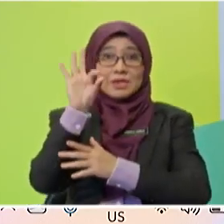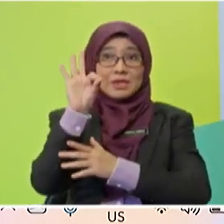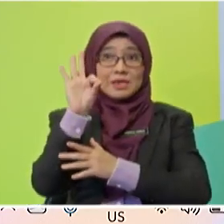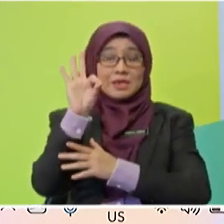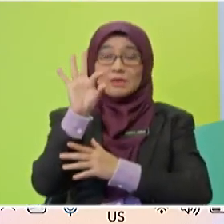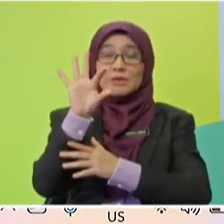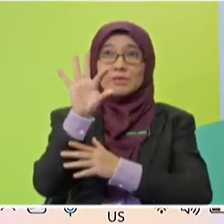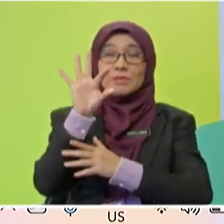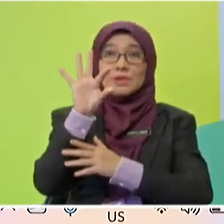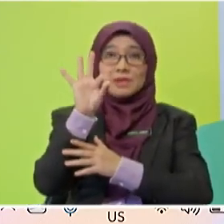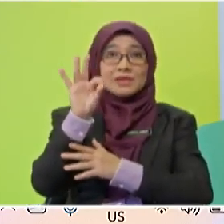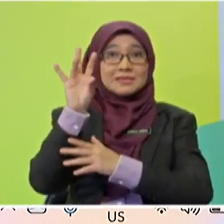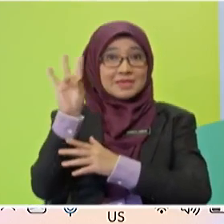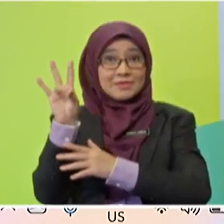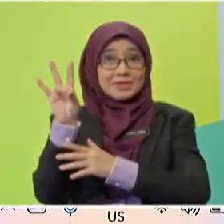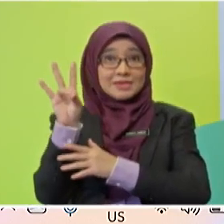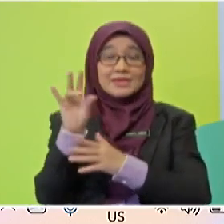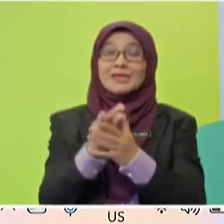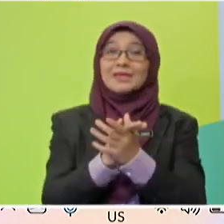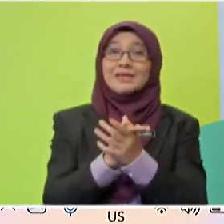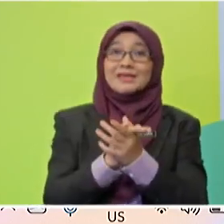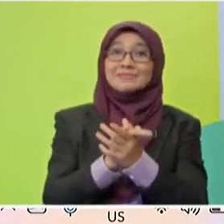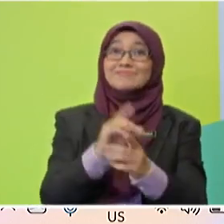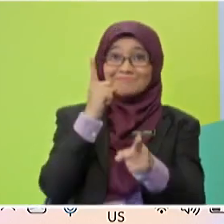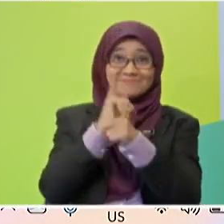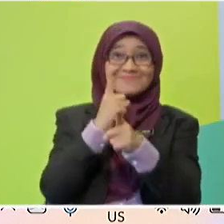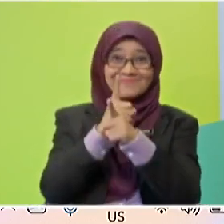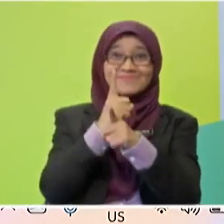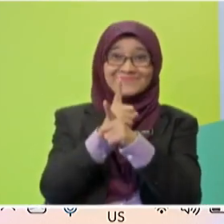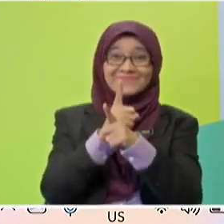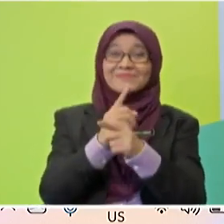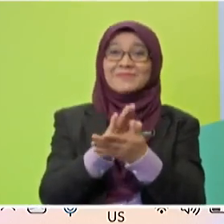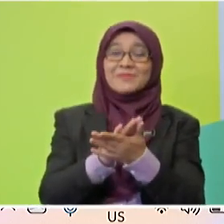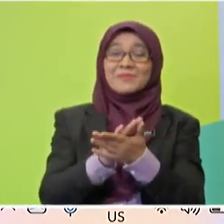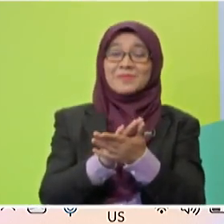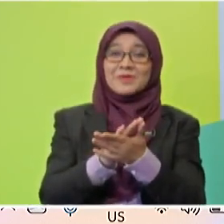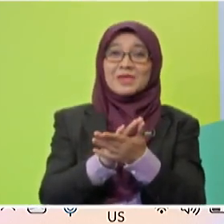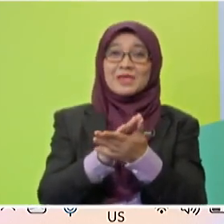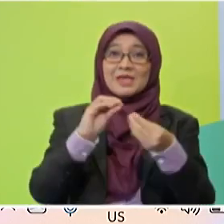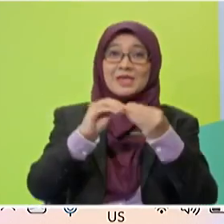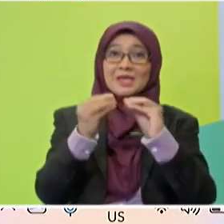74.97. Shall we try, Anif? Wow. Okay, that's Oh, the correct. yes. Okay, second one.